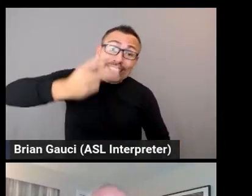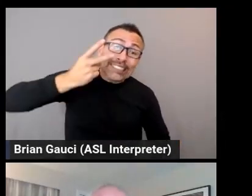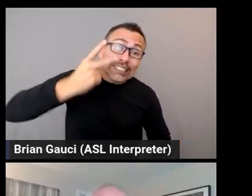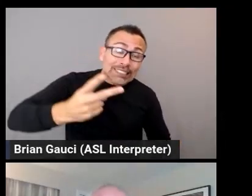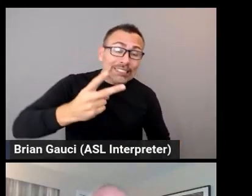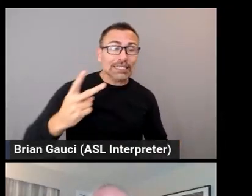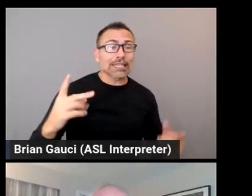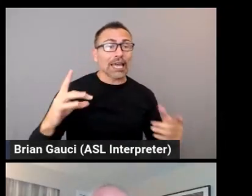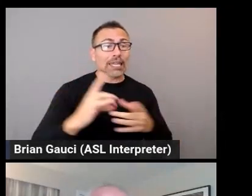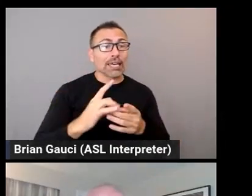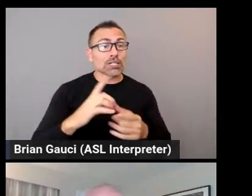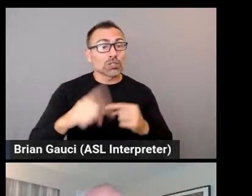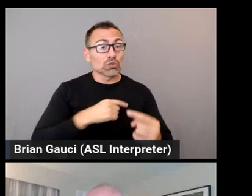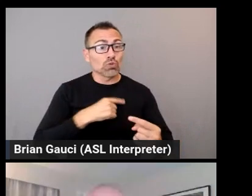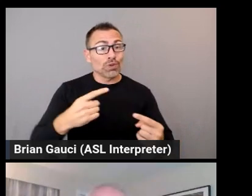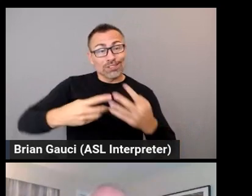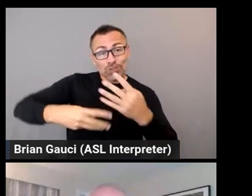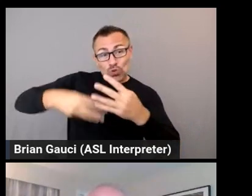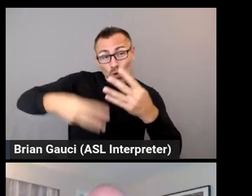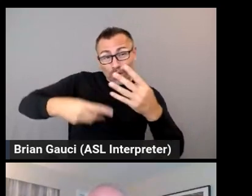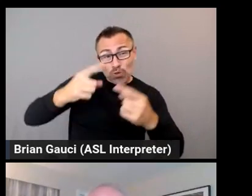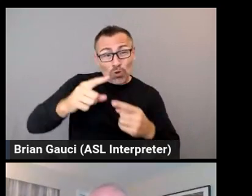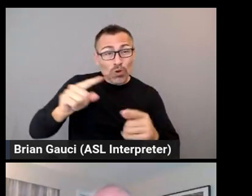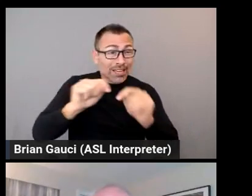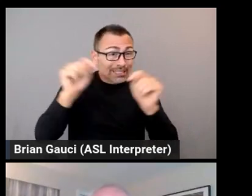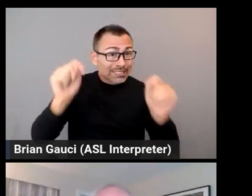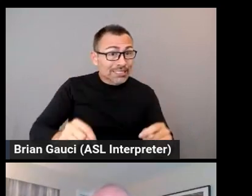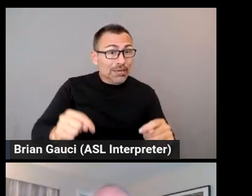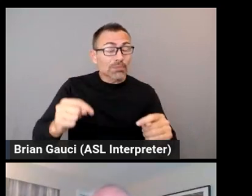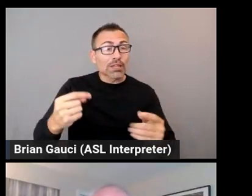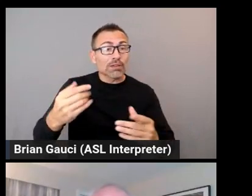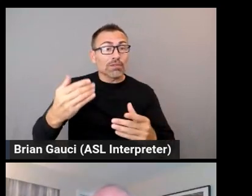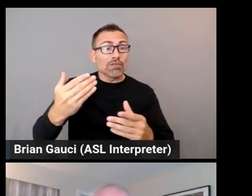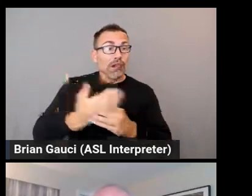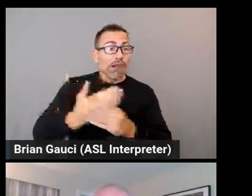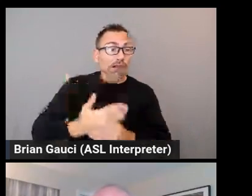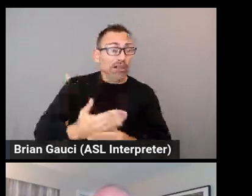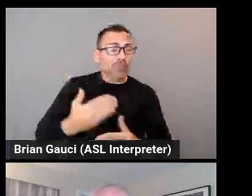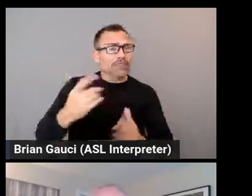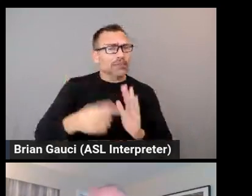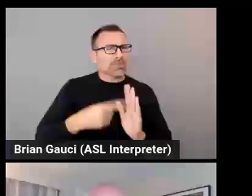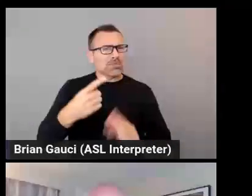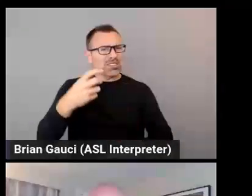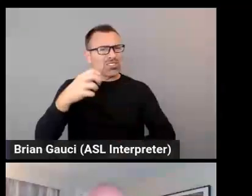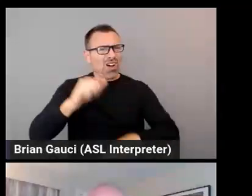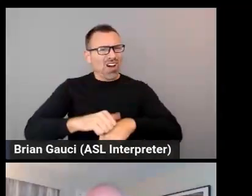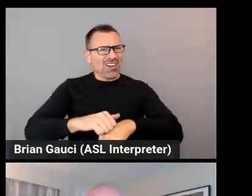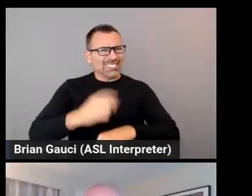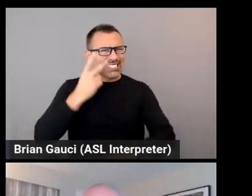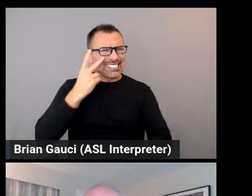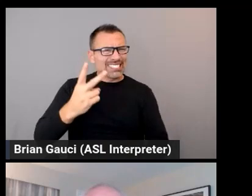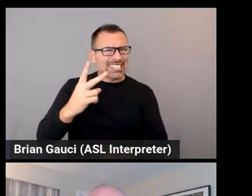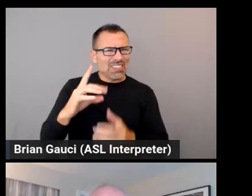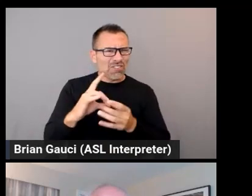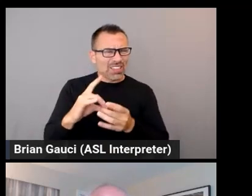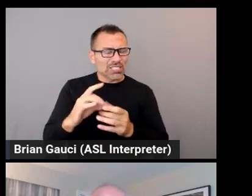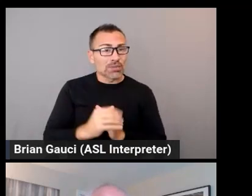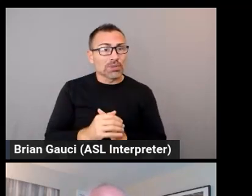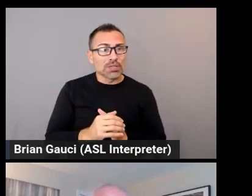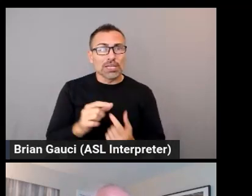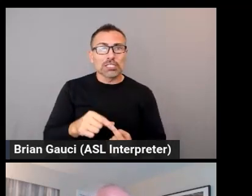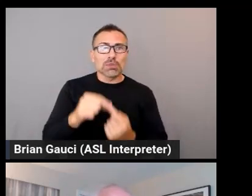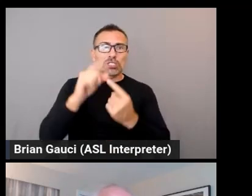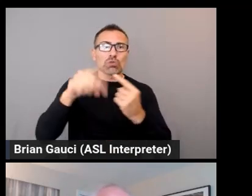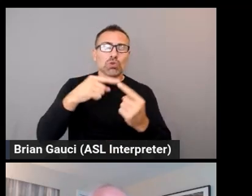template file, or even a CDK app. Sometimes it's hard to see that relationship. Especially if it's like multiple pages